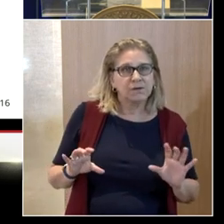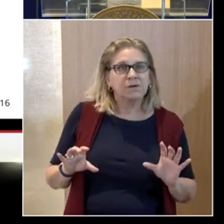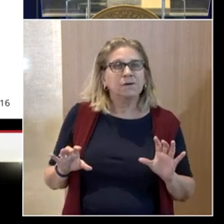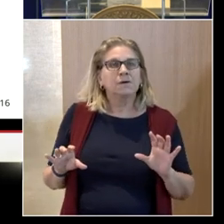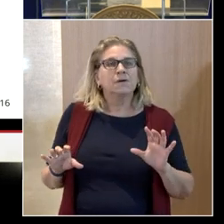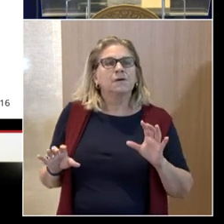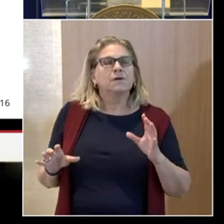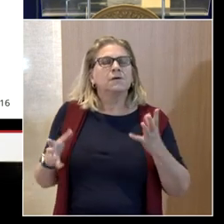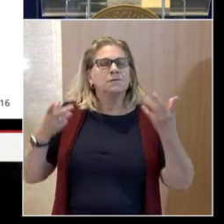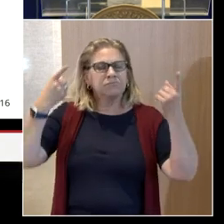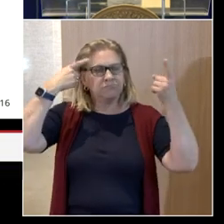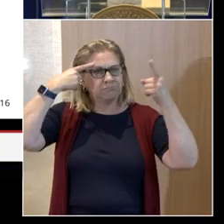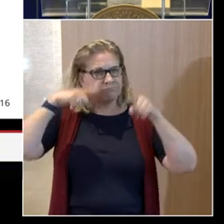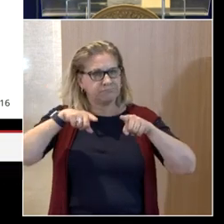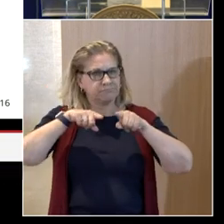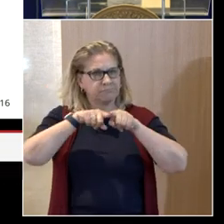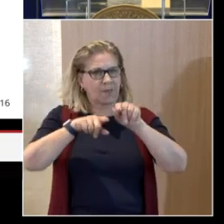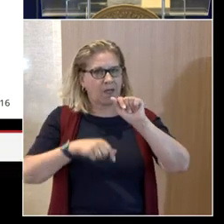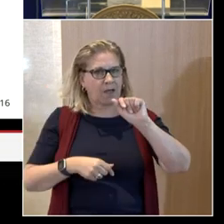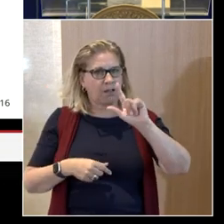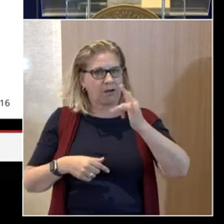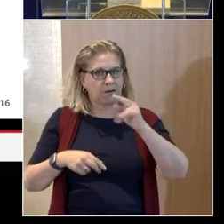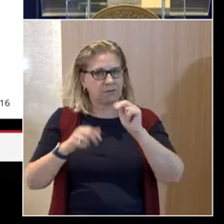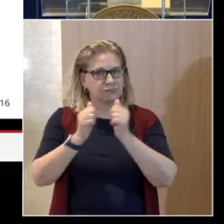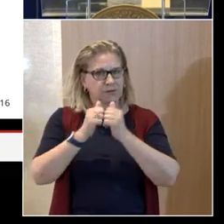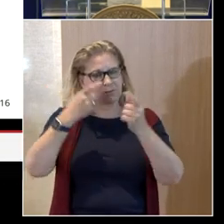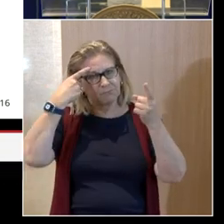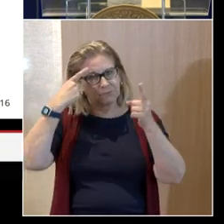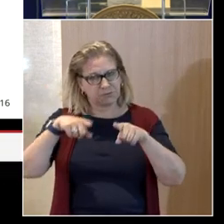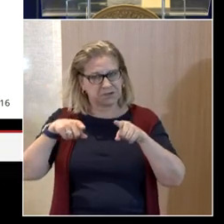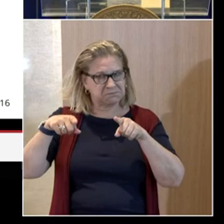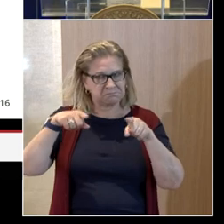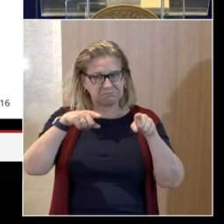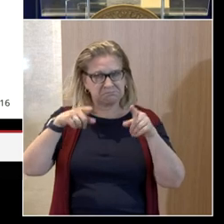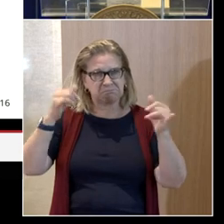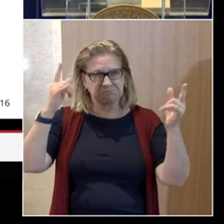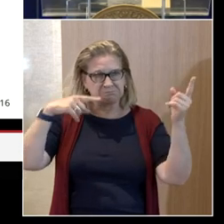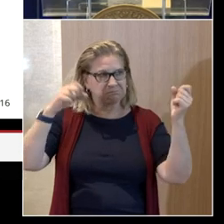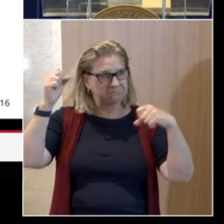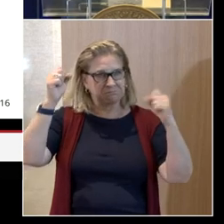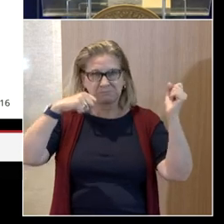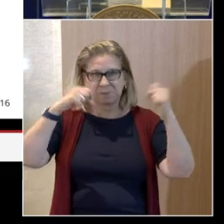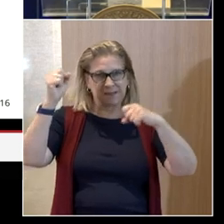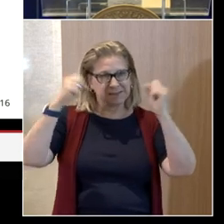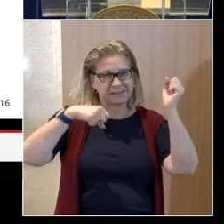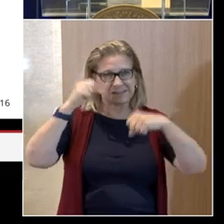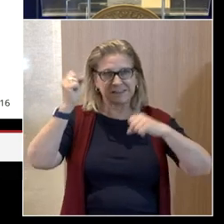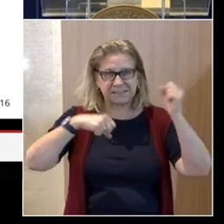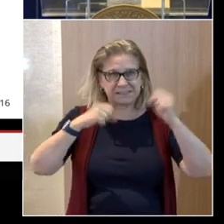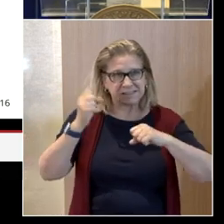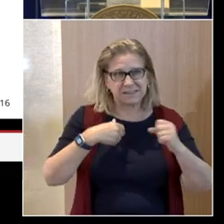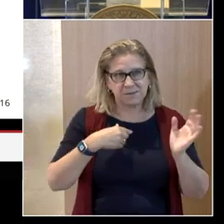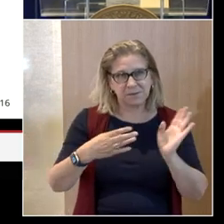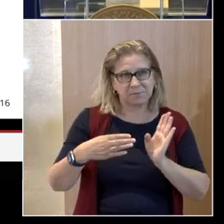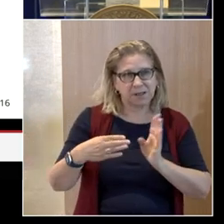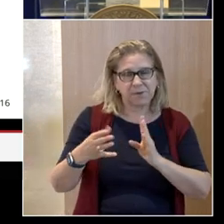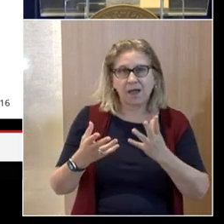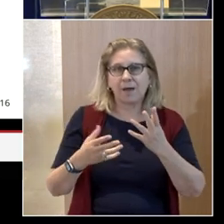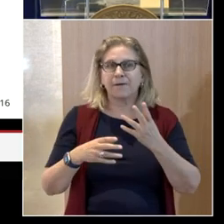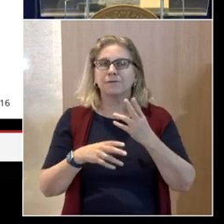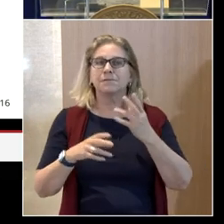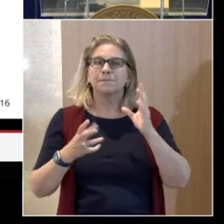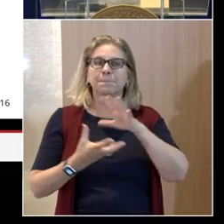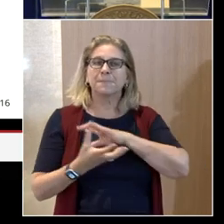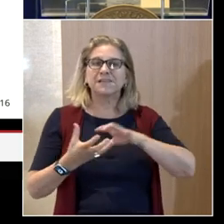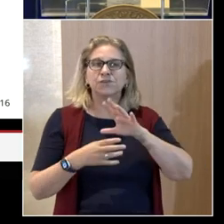so thinking about questions around what is the right mix of uses? How do we bring our workers back? How do we